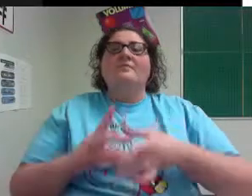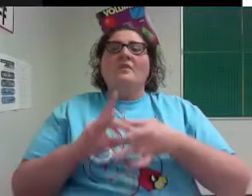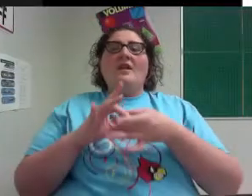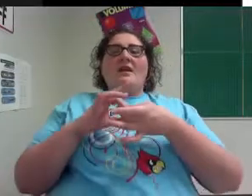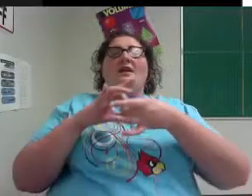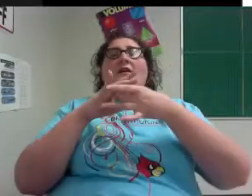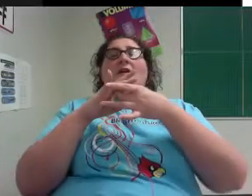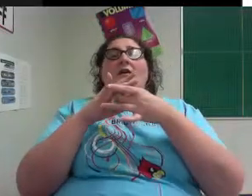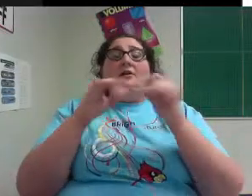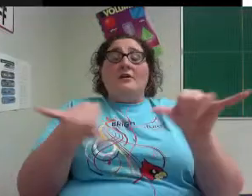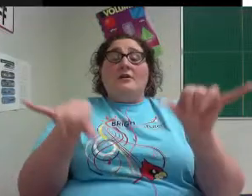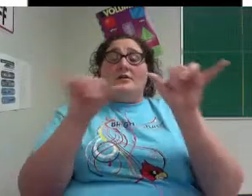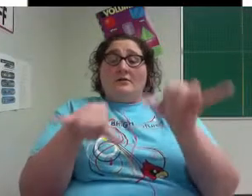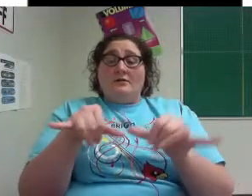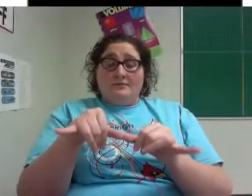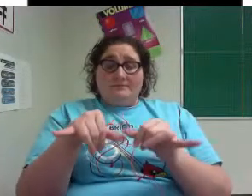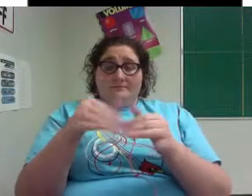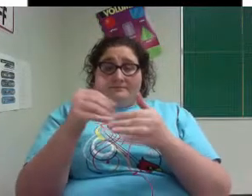Congruent figures.